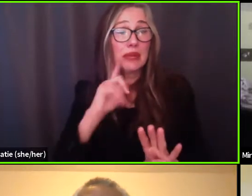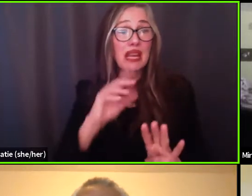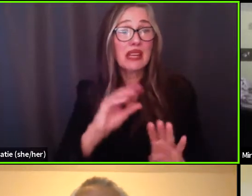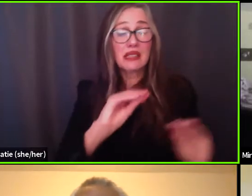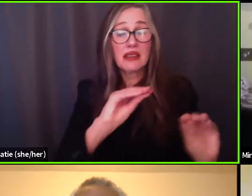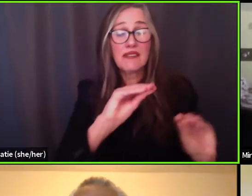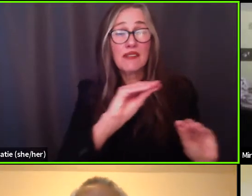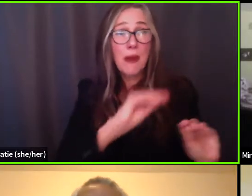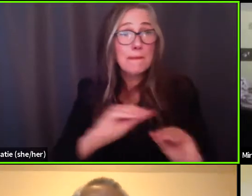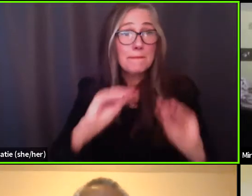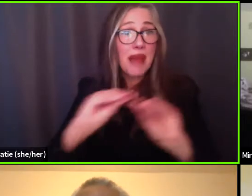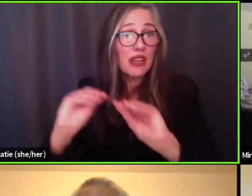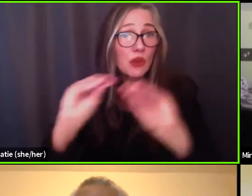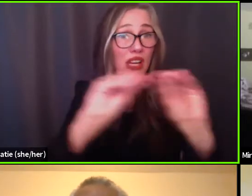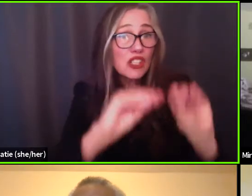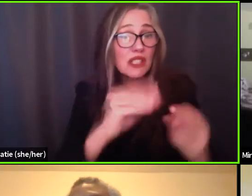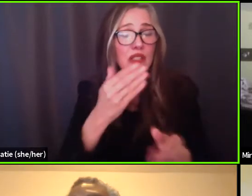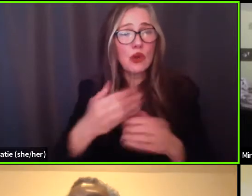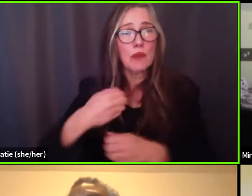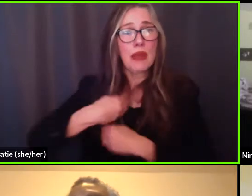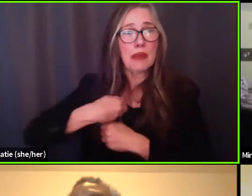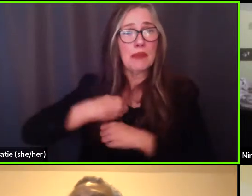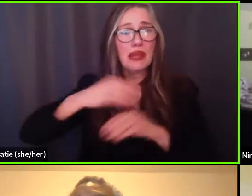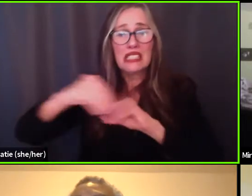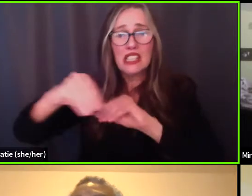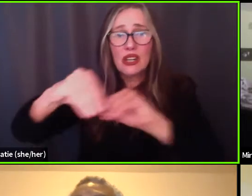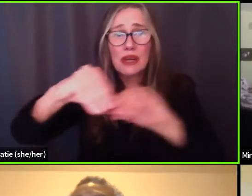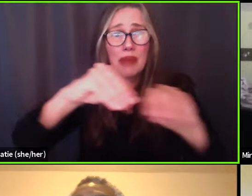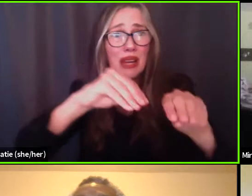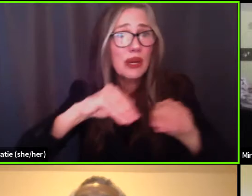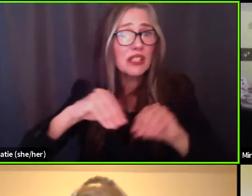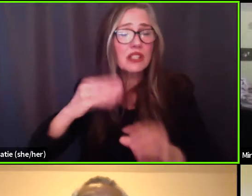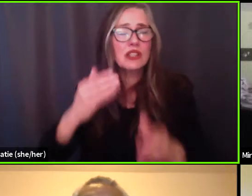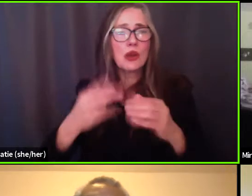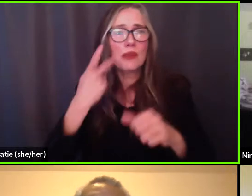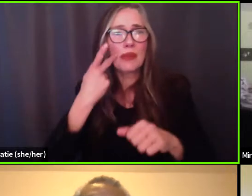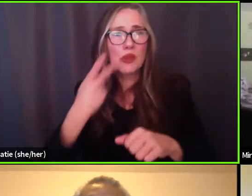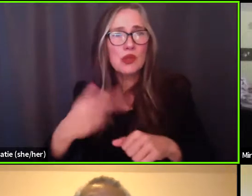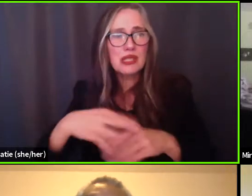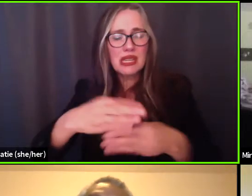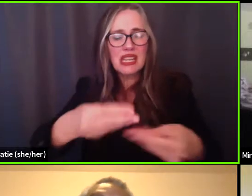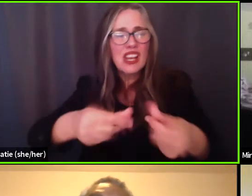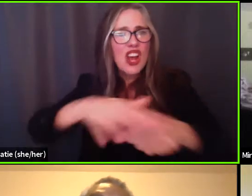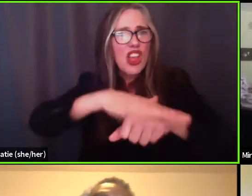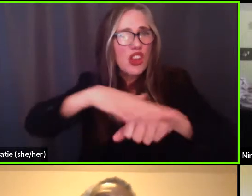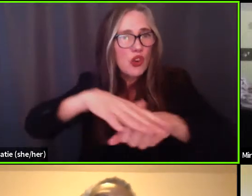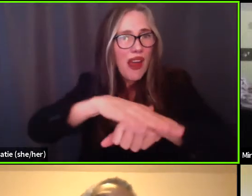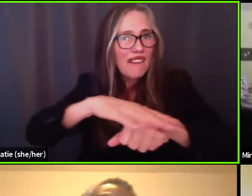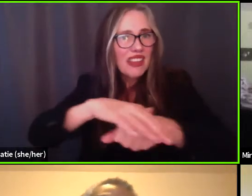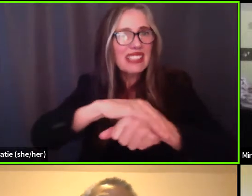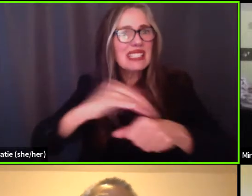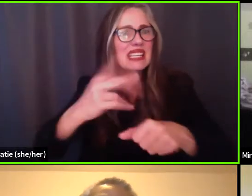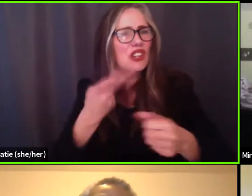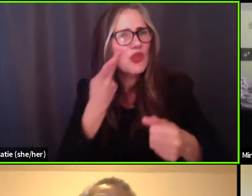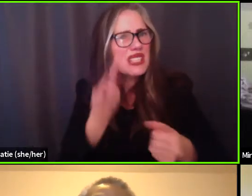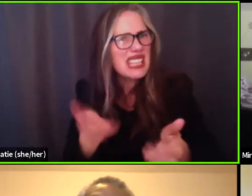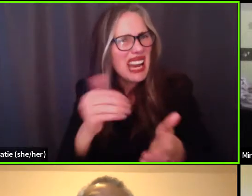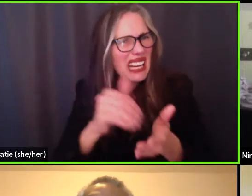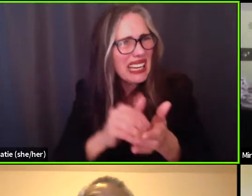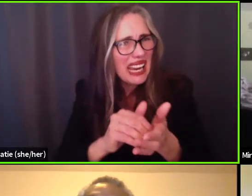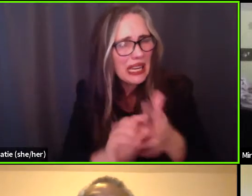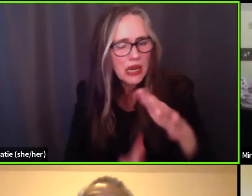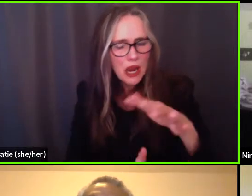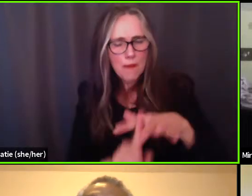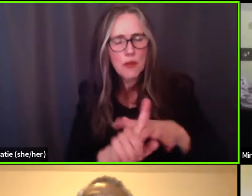internal demographic shifts in terms of what's going on here is that the re-emergence of eugenics is again helping us understand that these